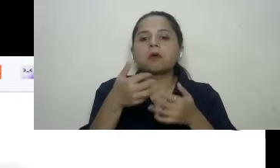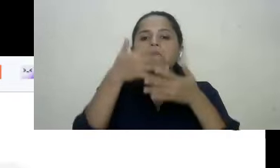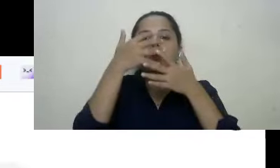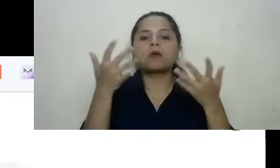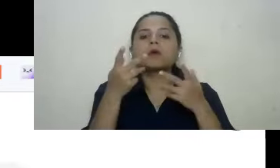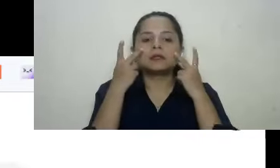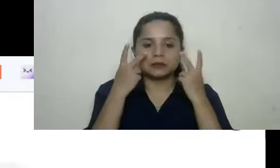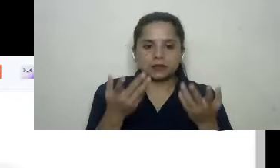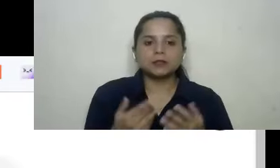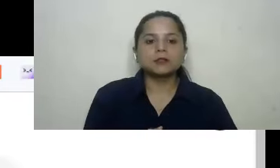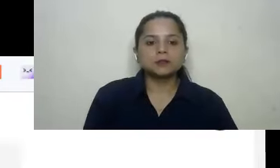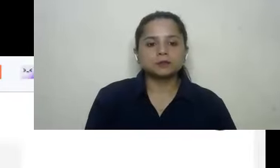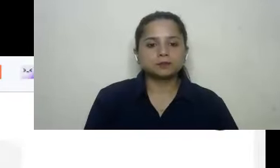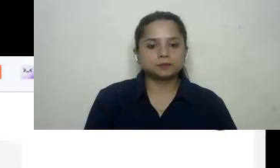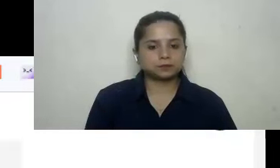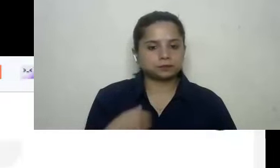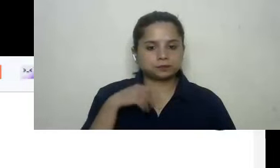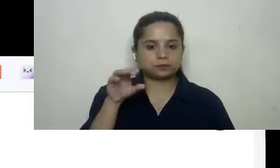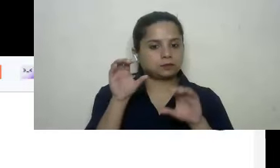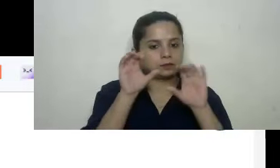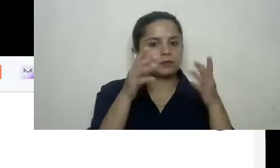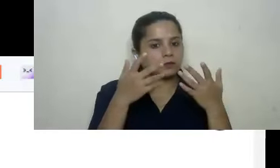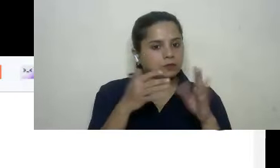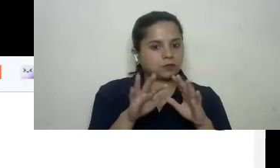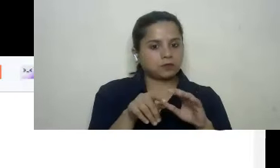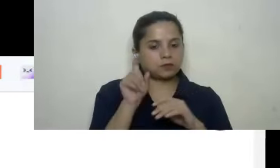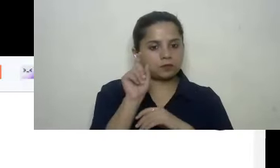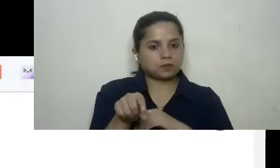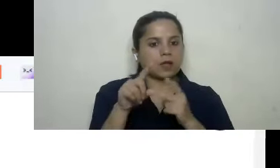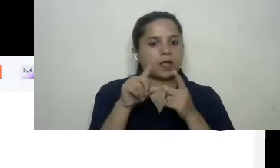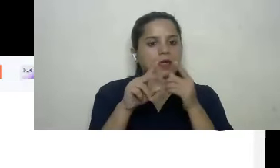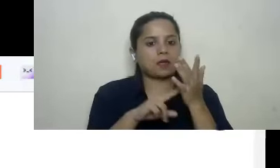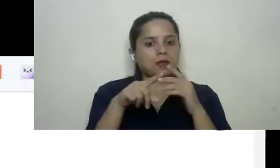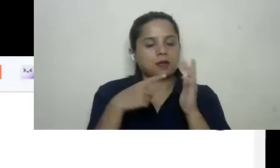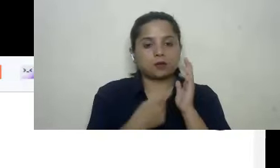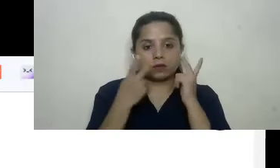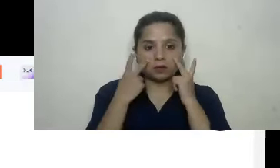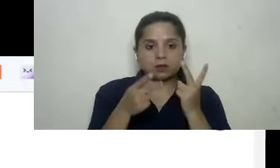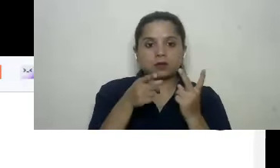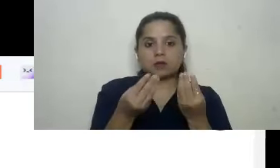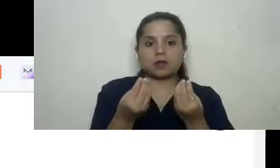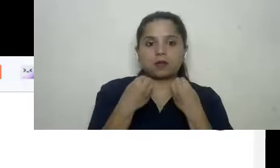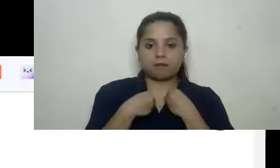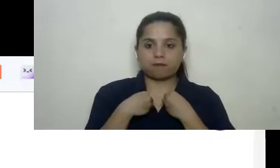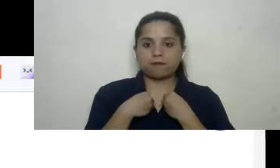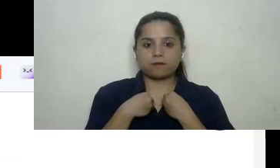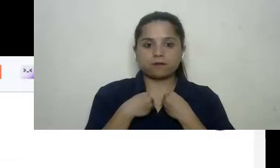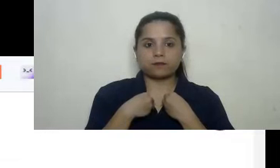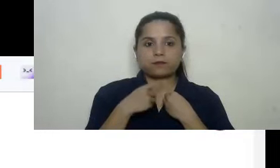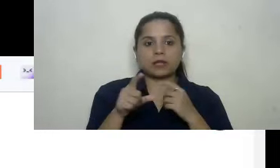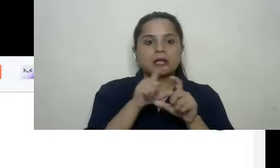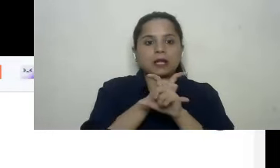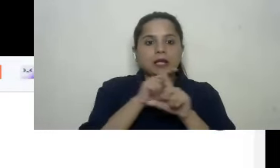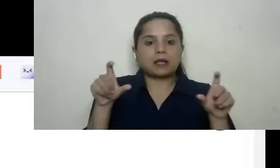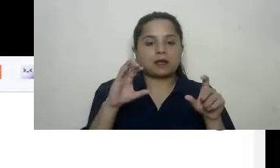well. So we put it in the message box and click enter, and you can see it's giving the clarity framework. We